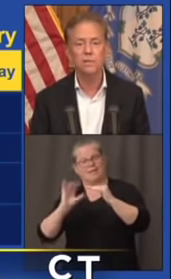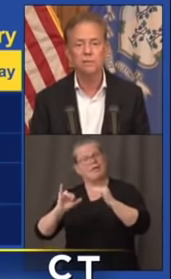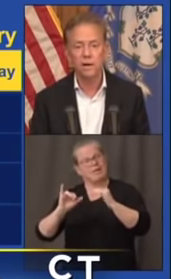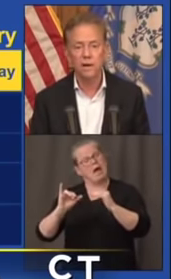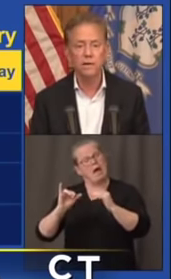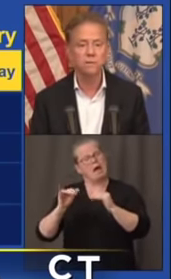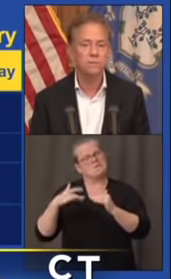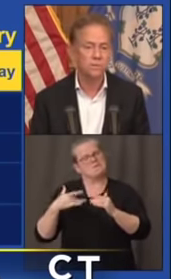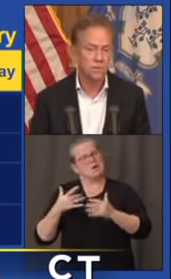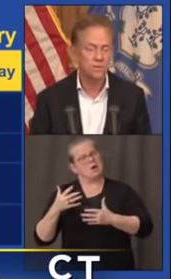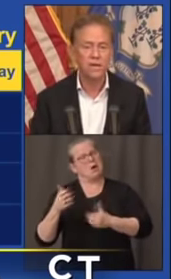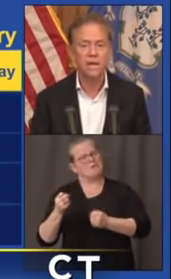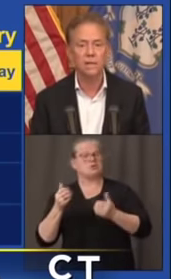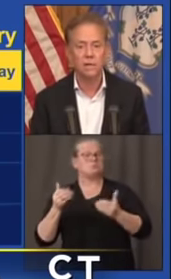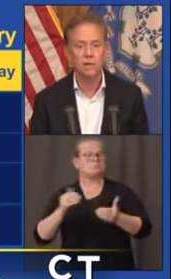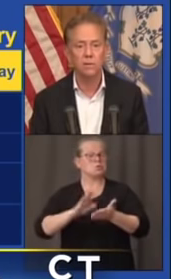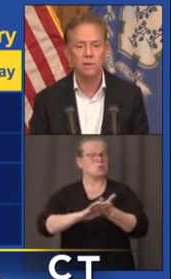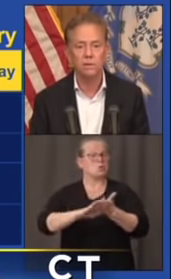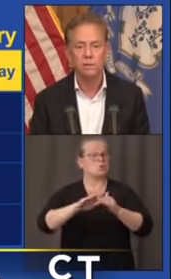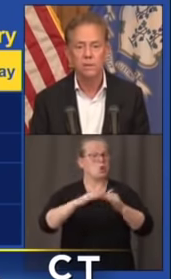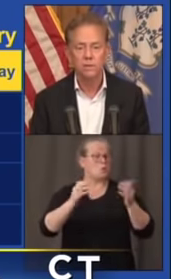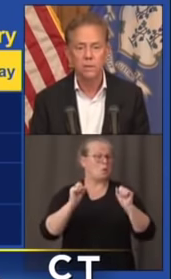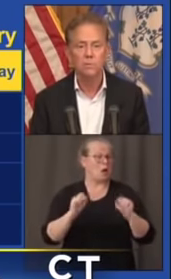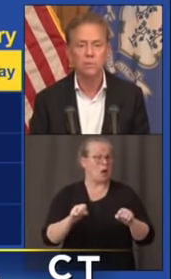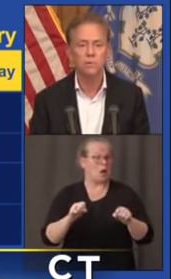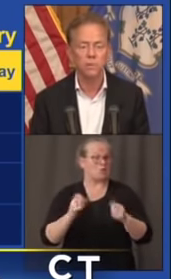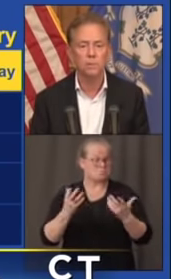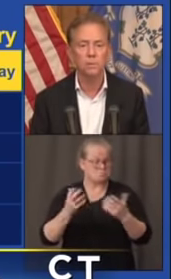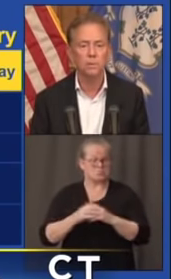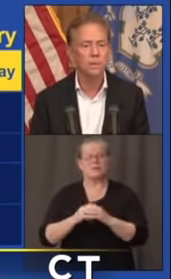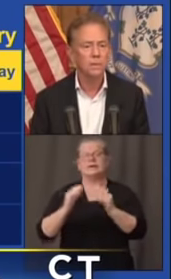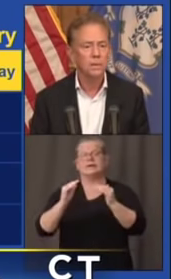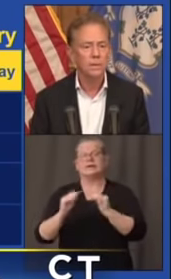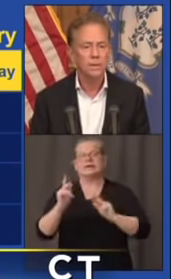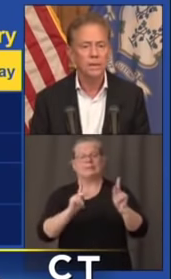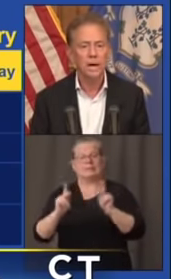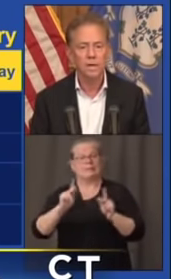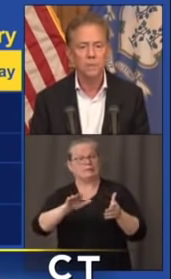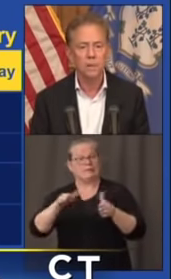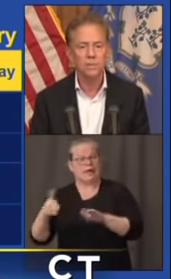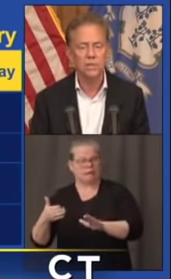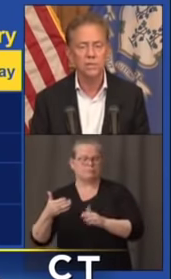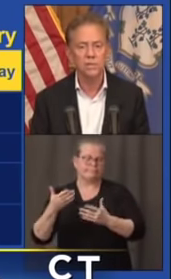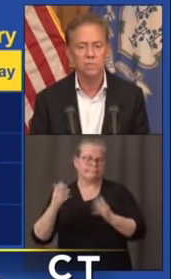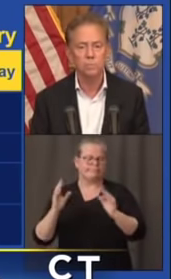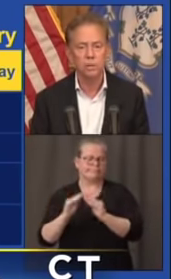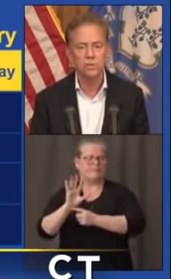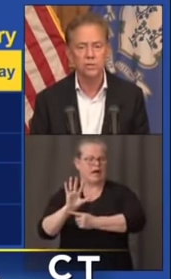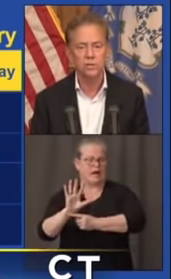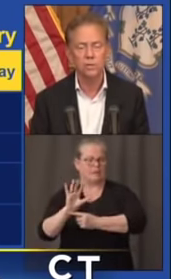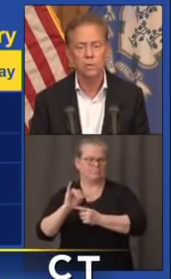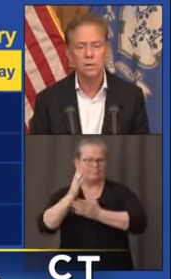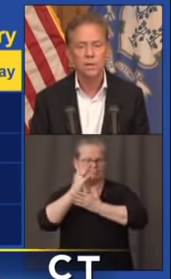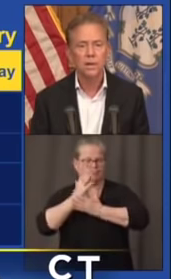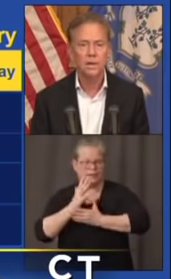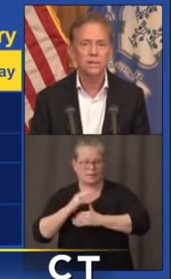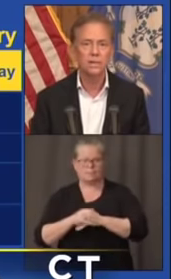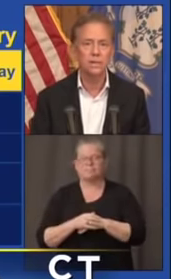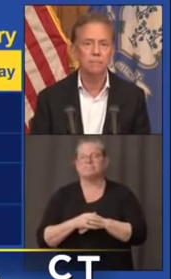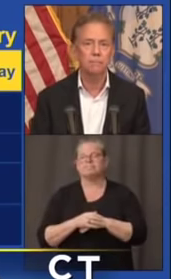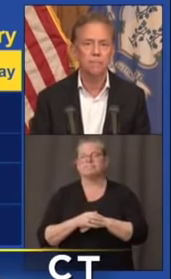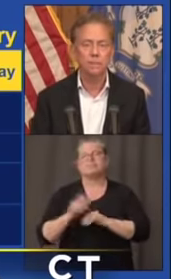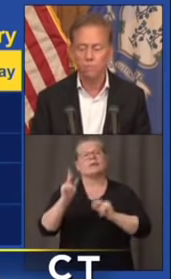Fatalities, 5, a sad, lingering number of people, and hospitalizations +2.